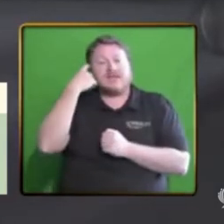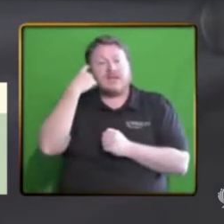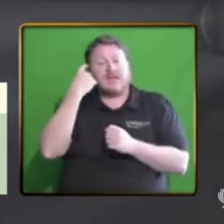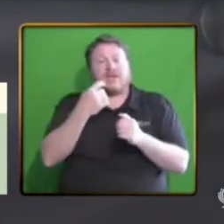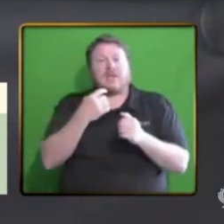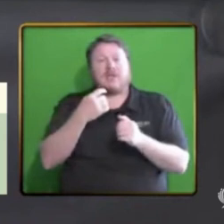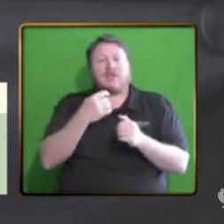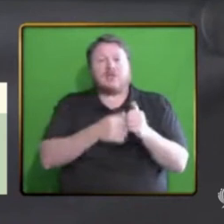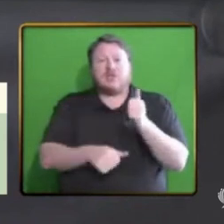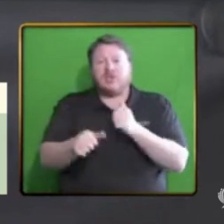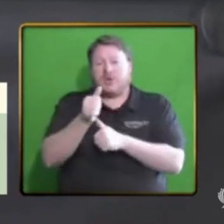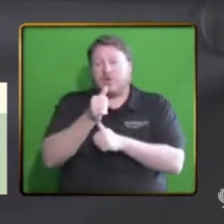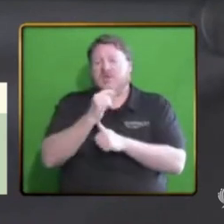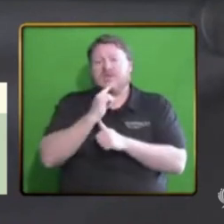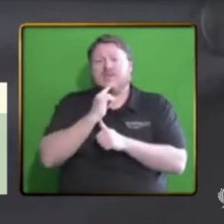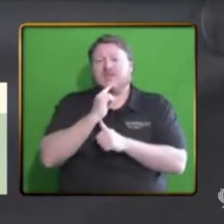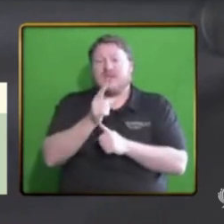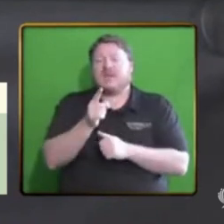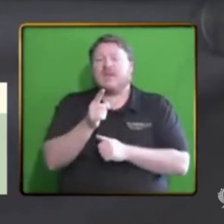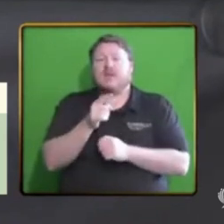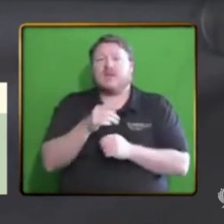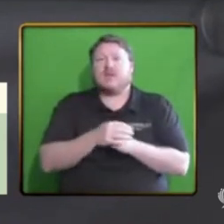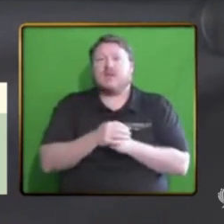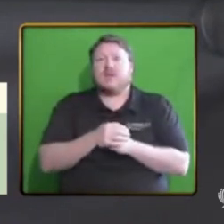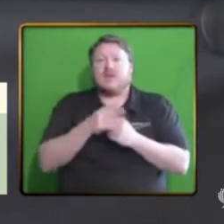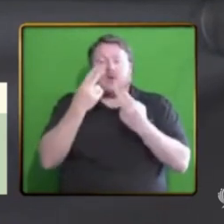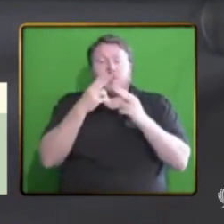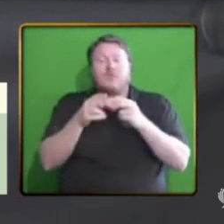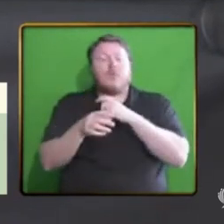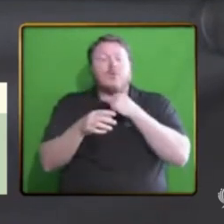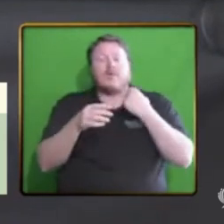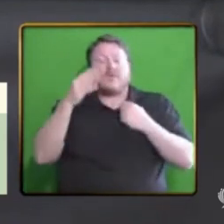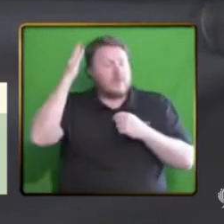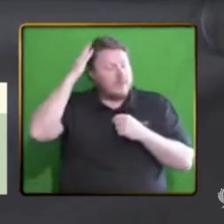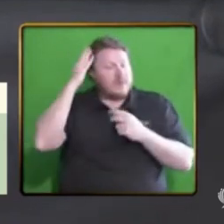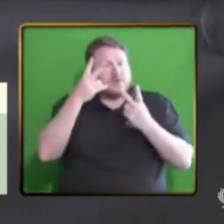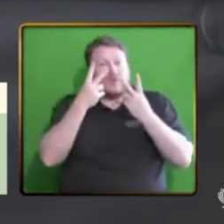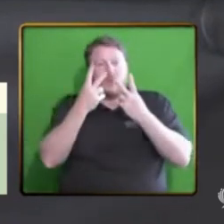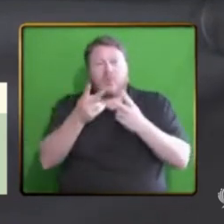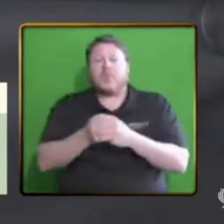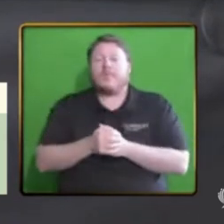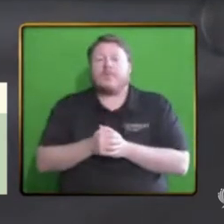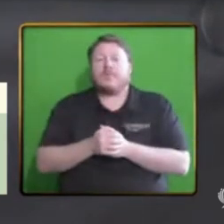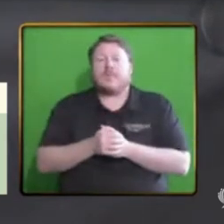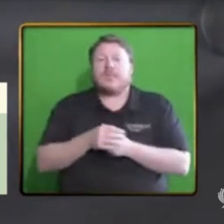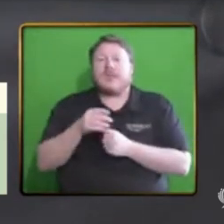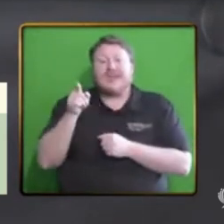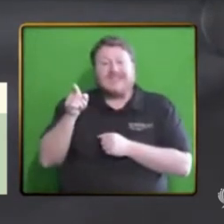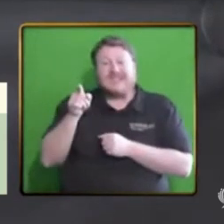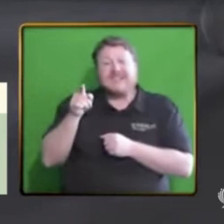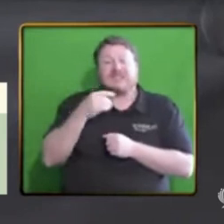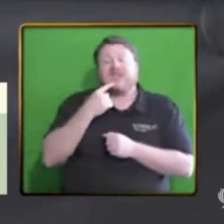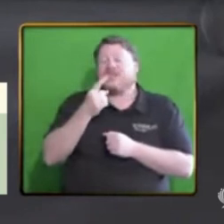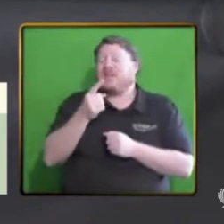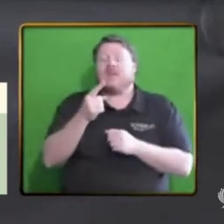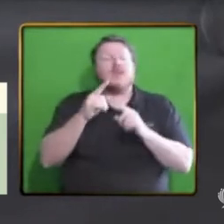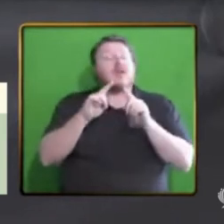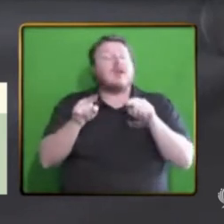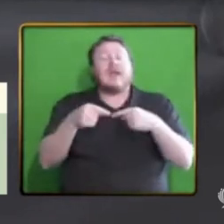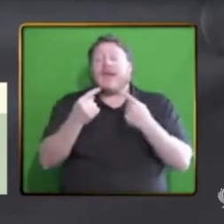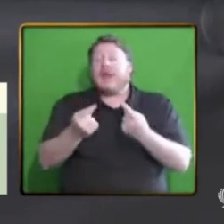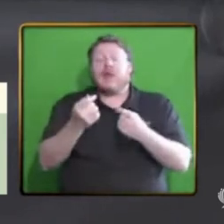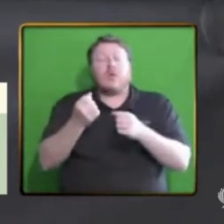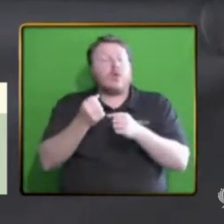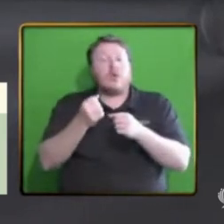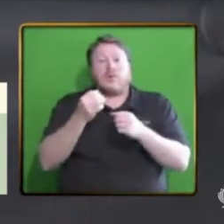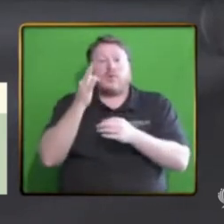was observed by Honorable Reverend Meshoe, he said we cannot create a future fit